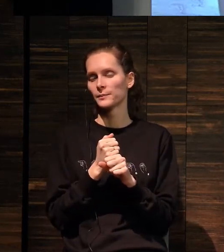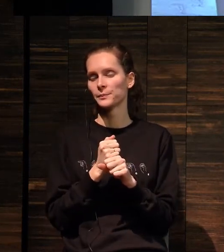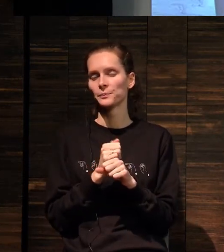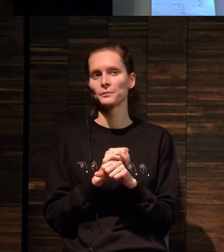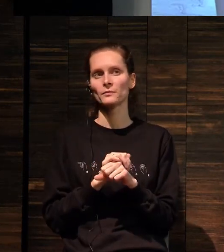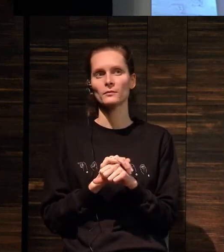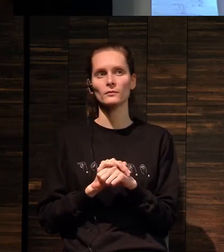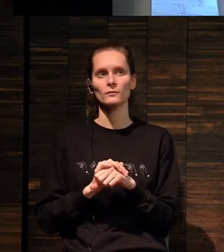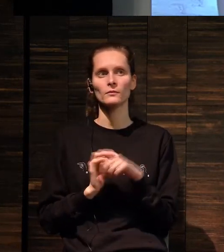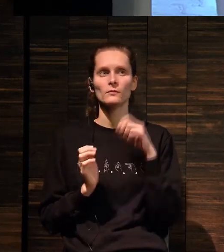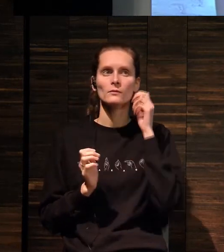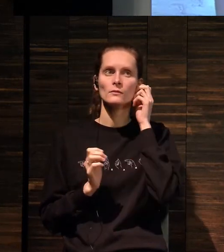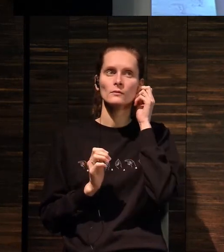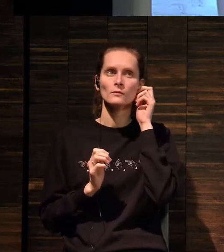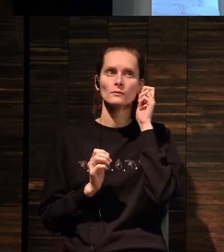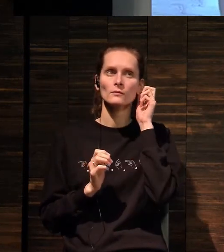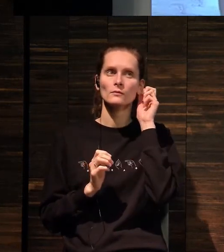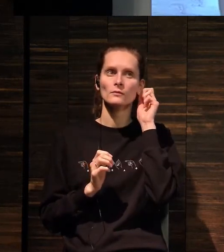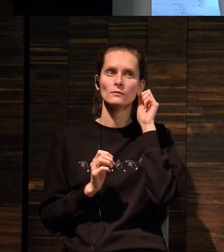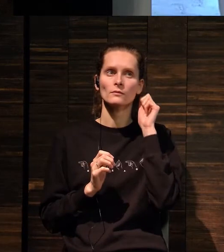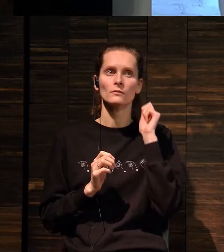discussed that if you follow,